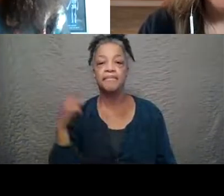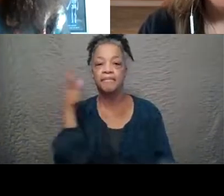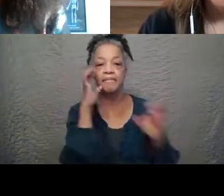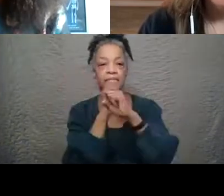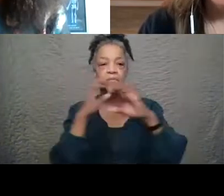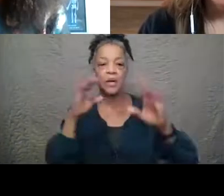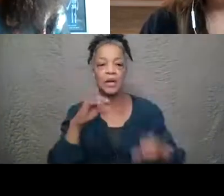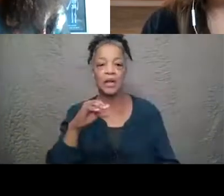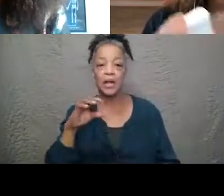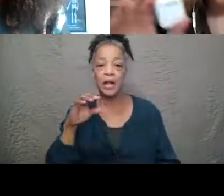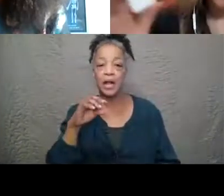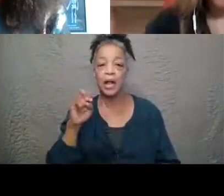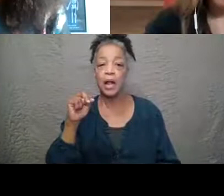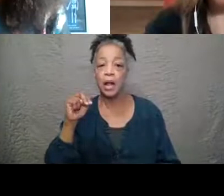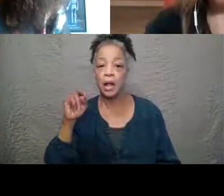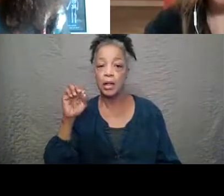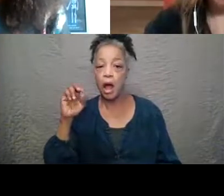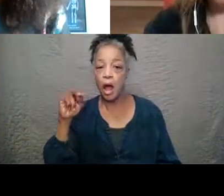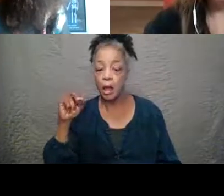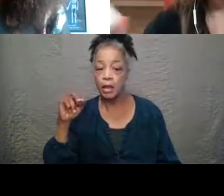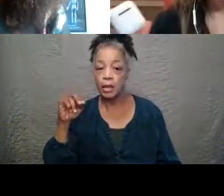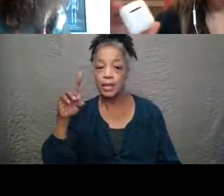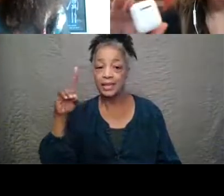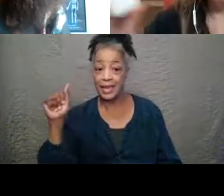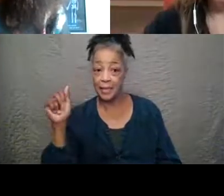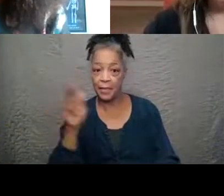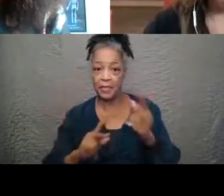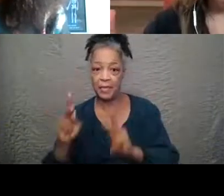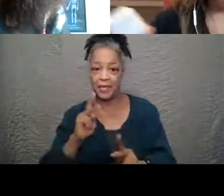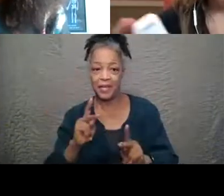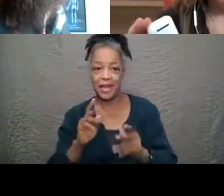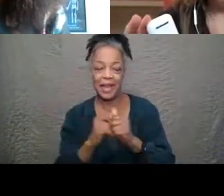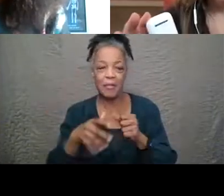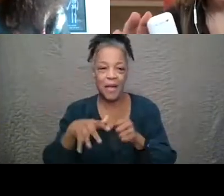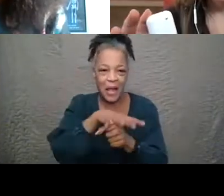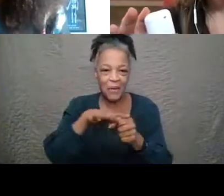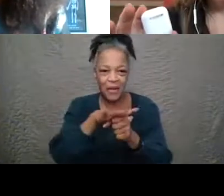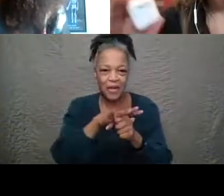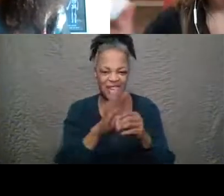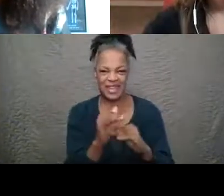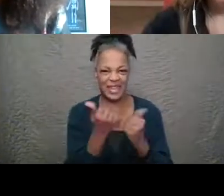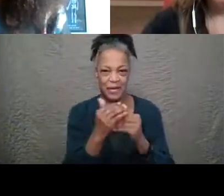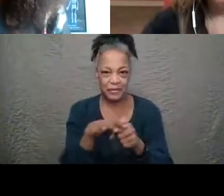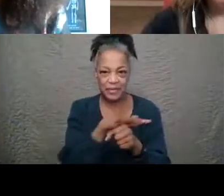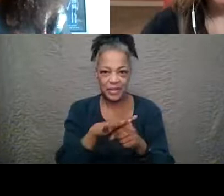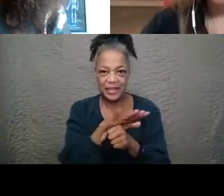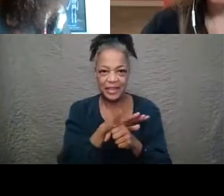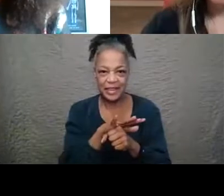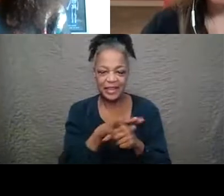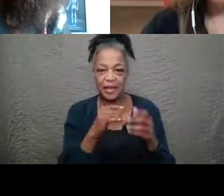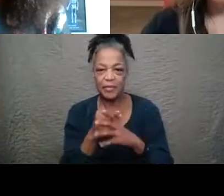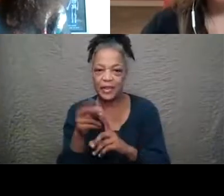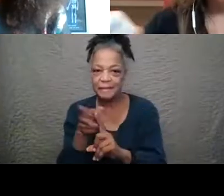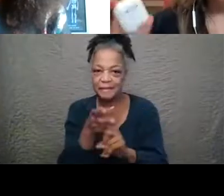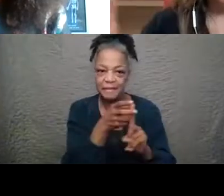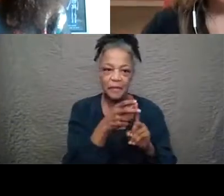non-disabled people, at least in my sphere, which of course is limited and somewhat curated by the type